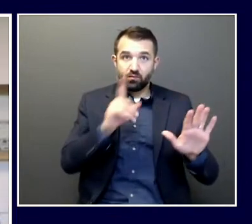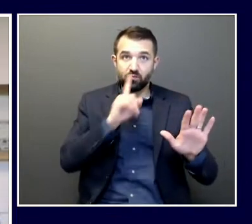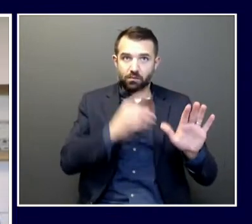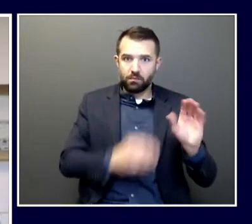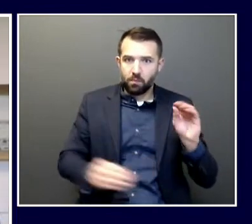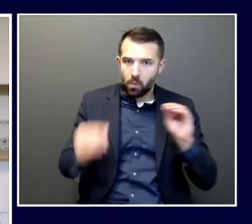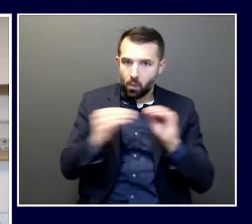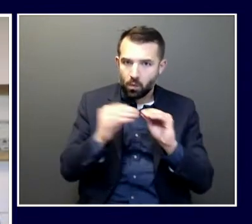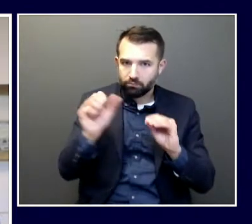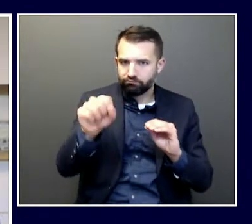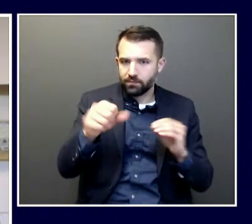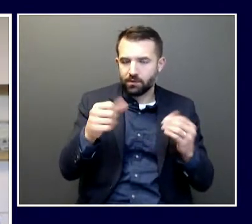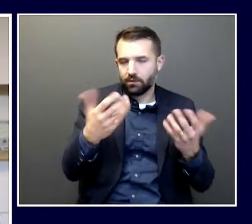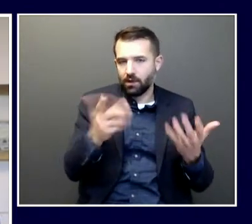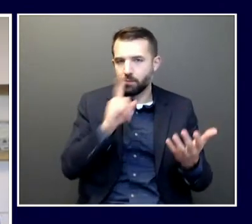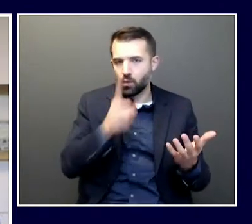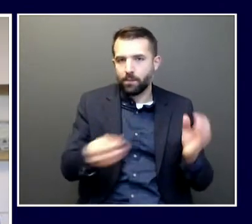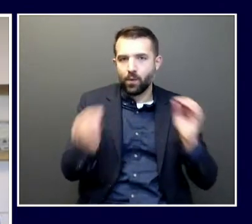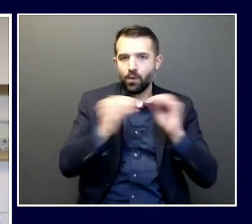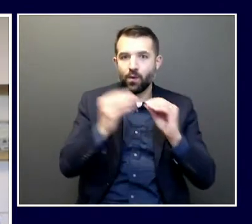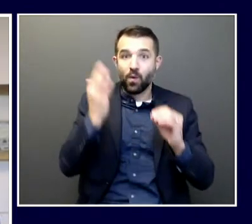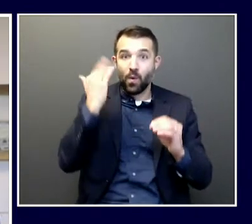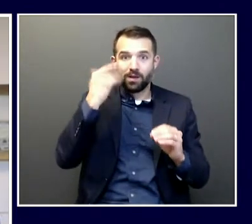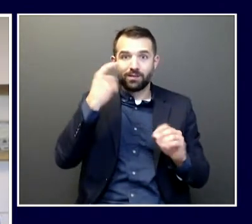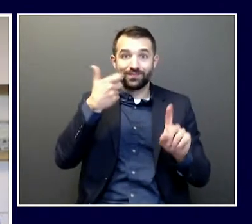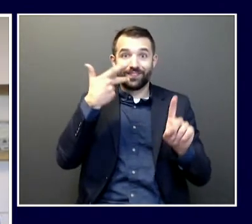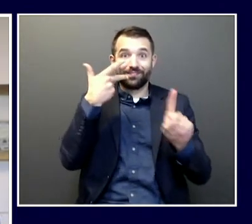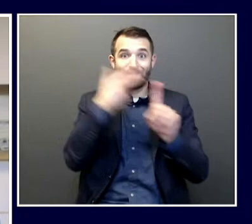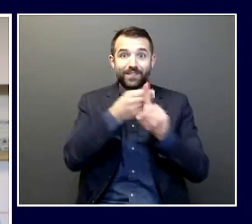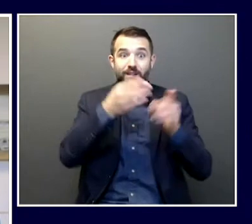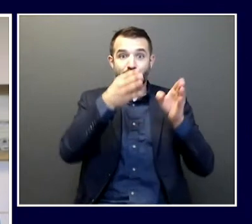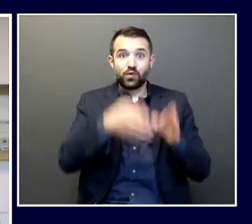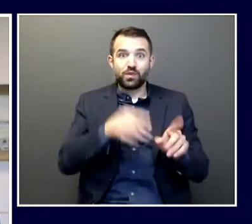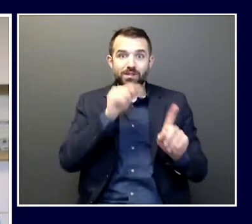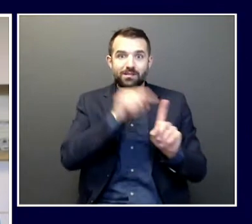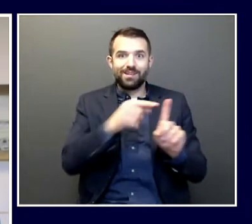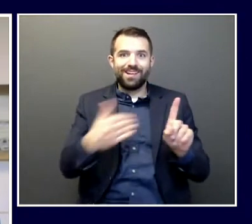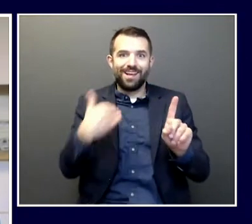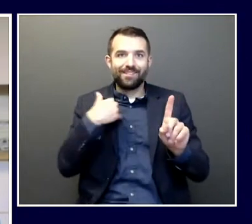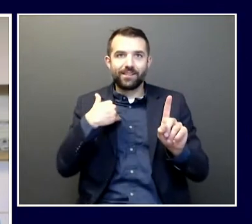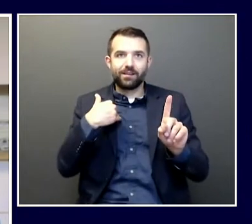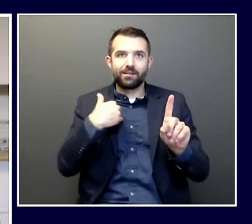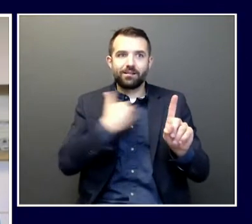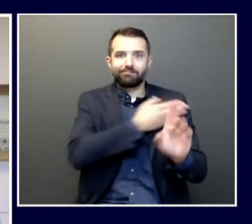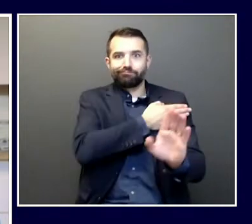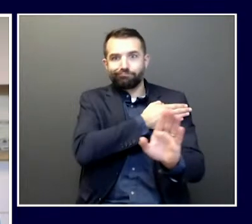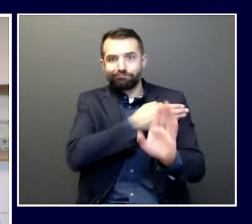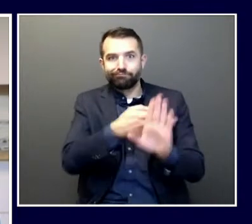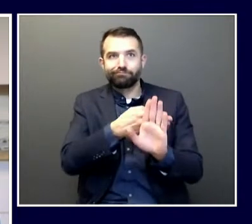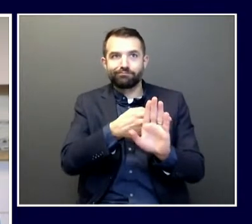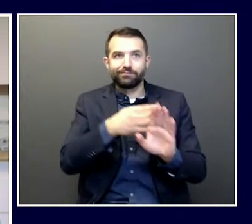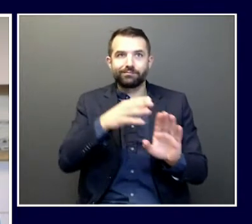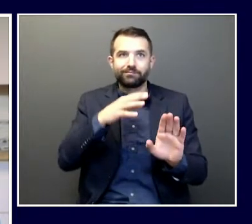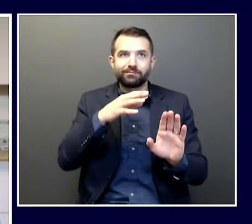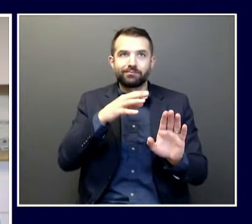vaccinators have 24 to 72 hours to report their vaccines up to the state, depending on what type of